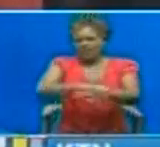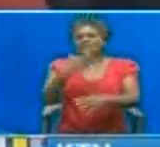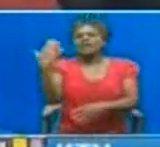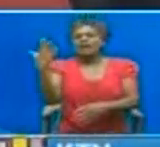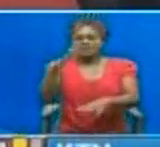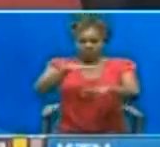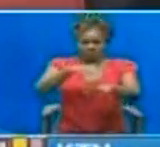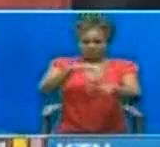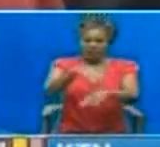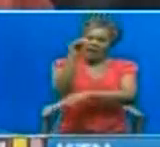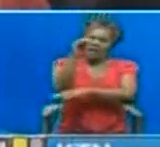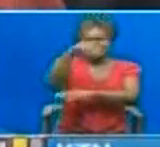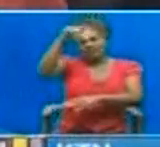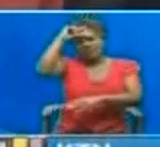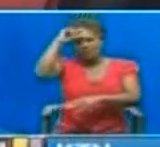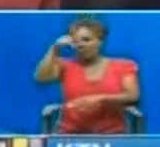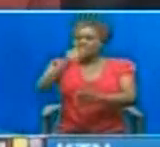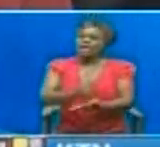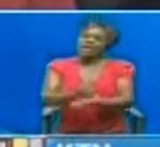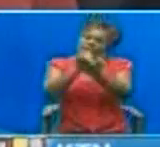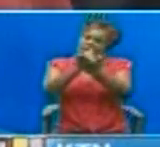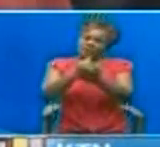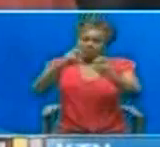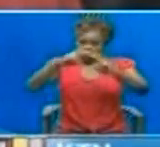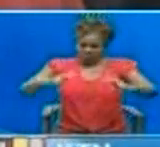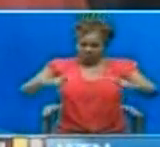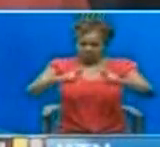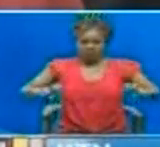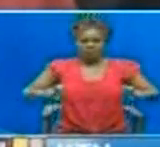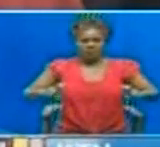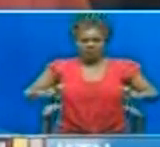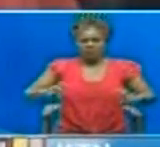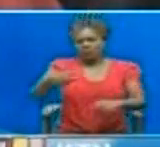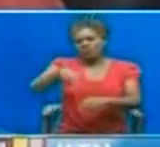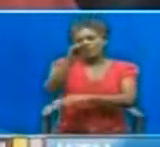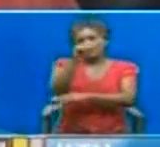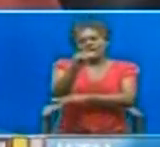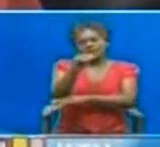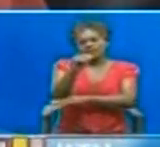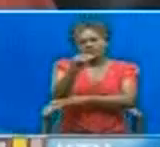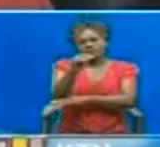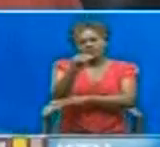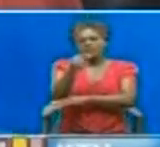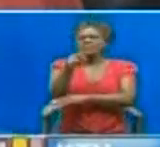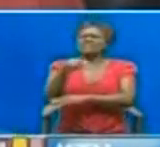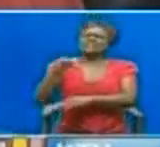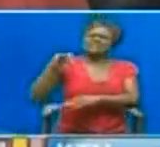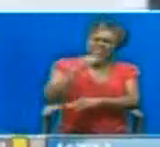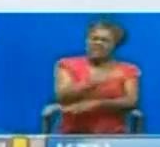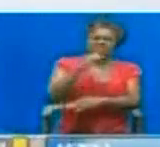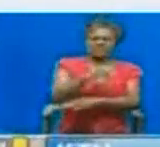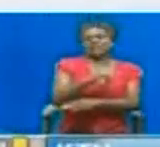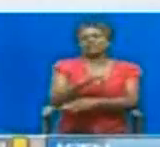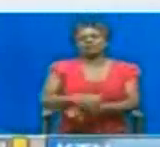we are just asking the government, let them help us with his body, that's all. That's what we are requesting. We are Muslims. He's overstayed in the